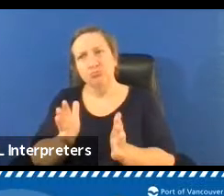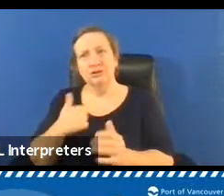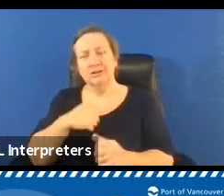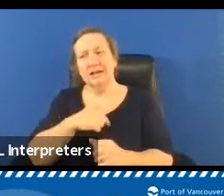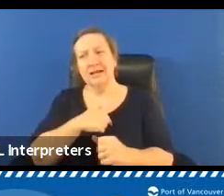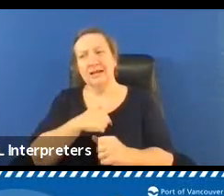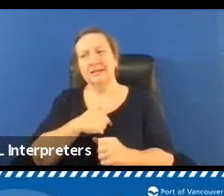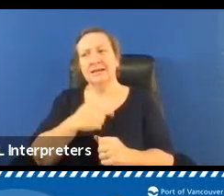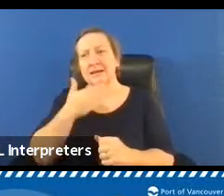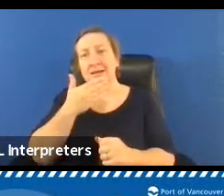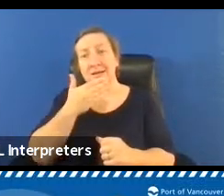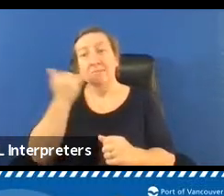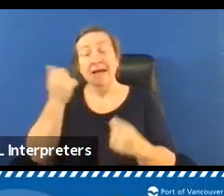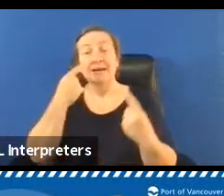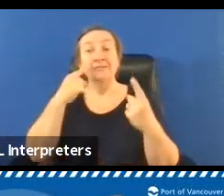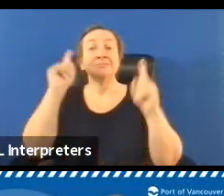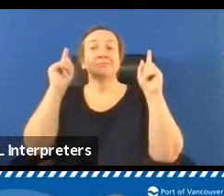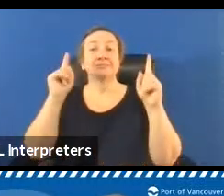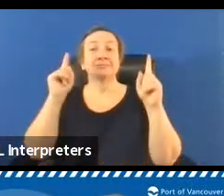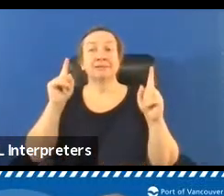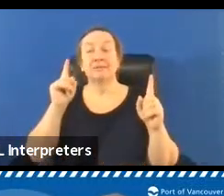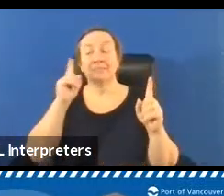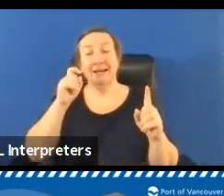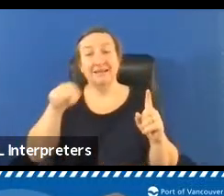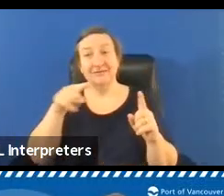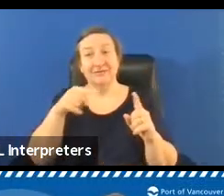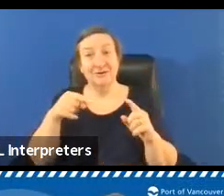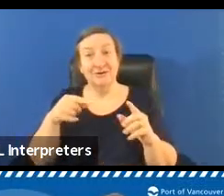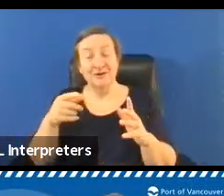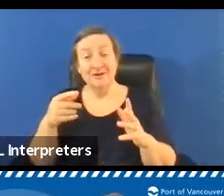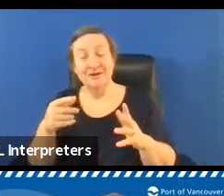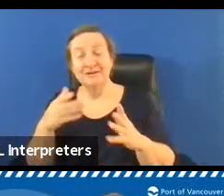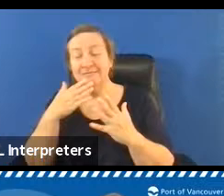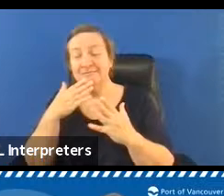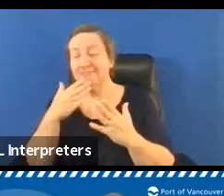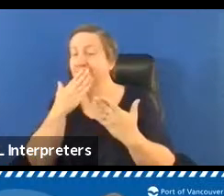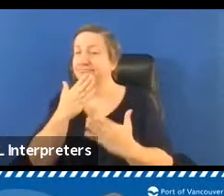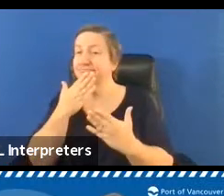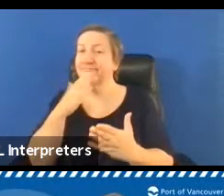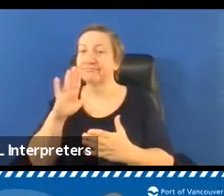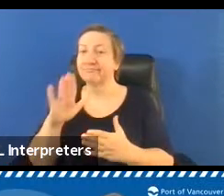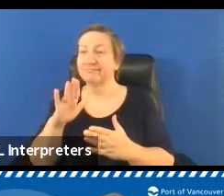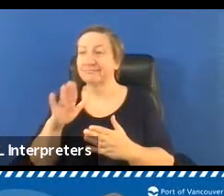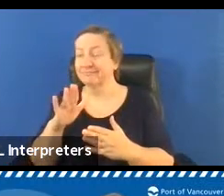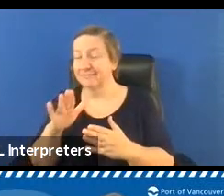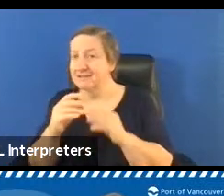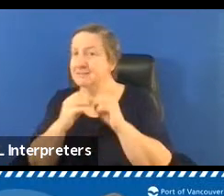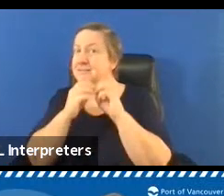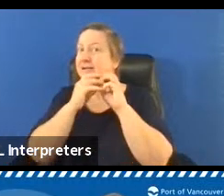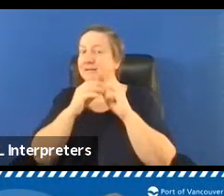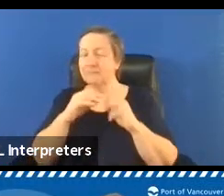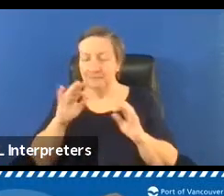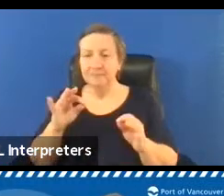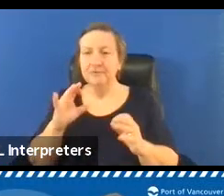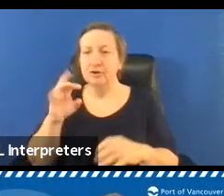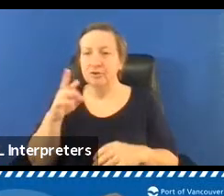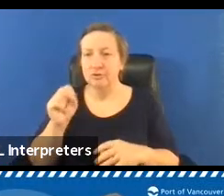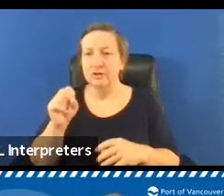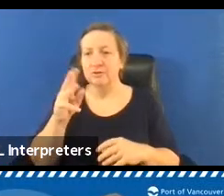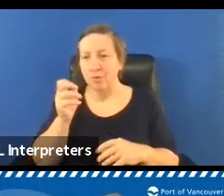better product because of this, everybody. So we really do appreciate it. So Chris Warner's up next, and then Chris Strickler.